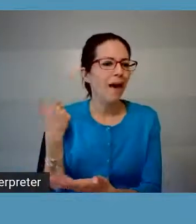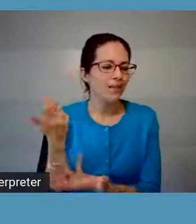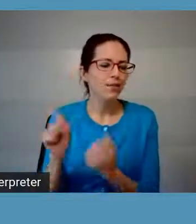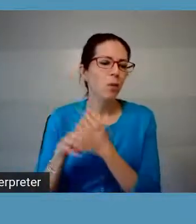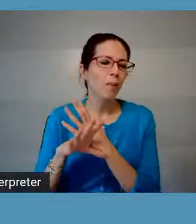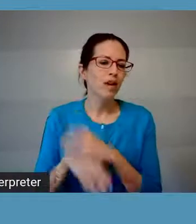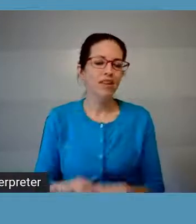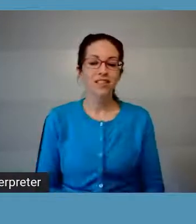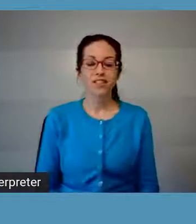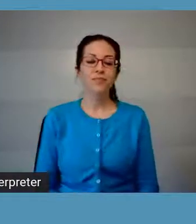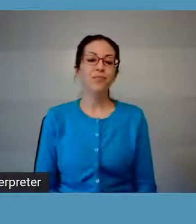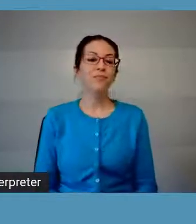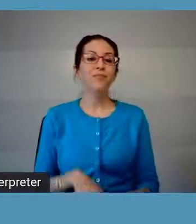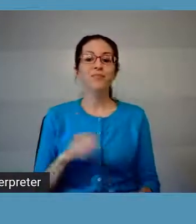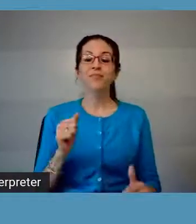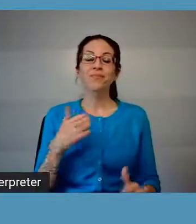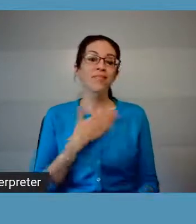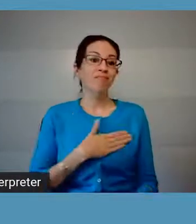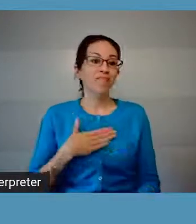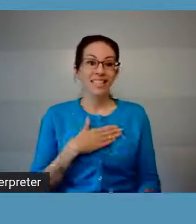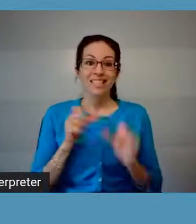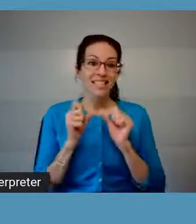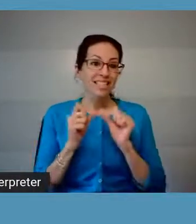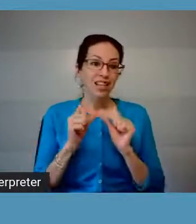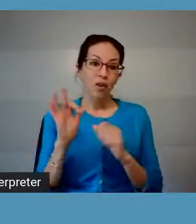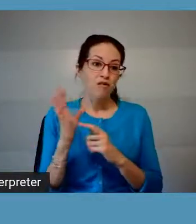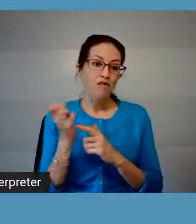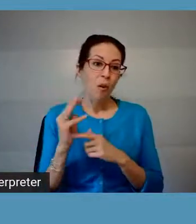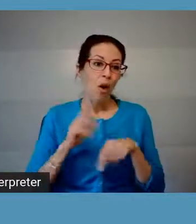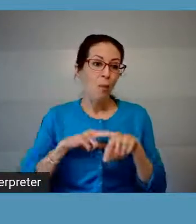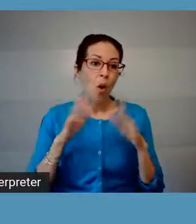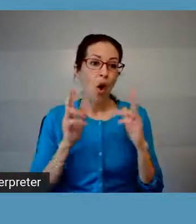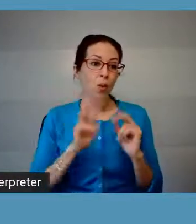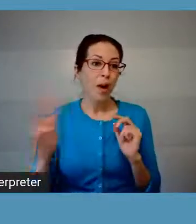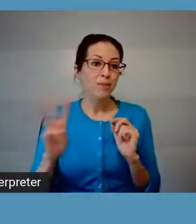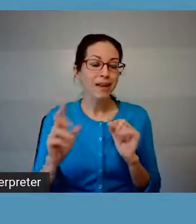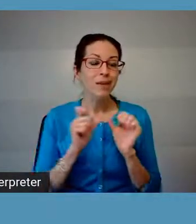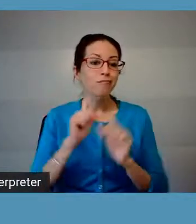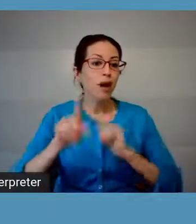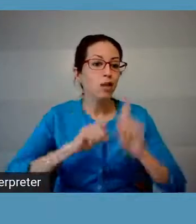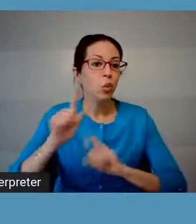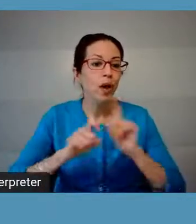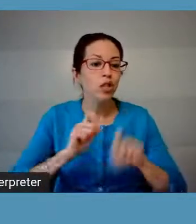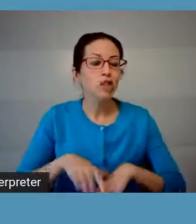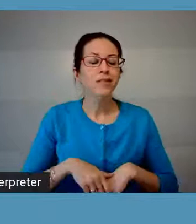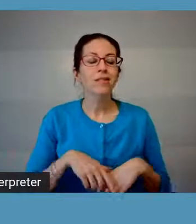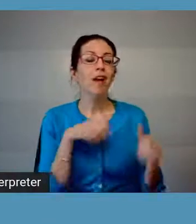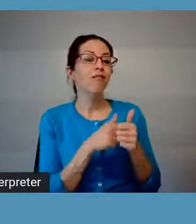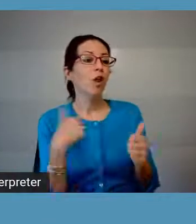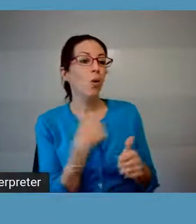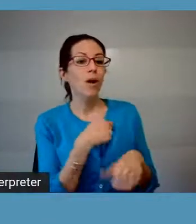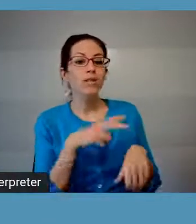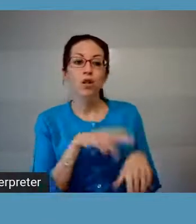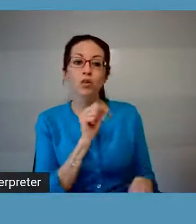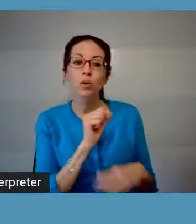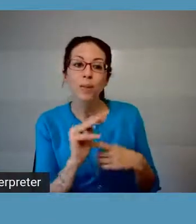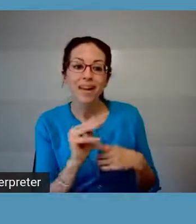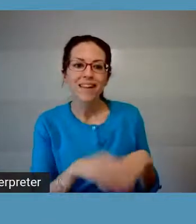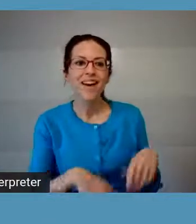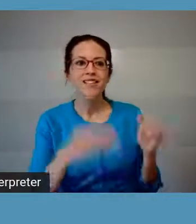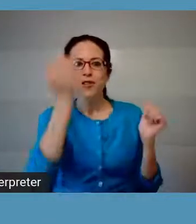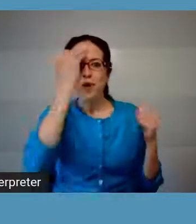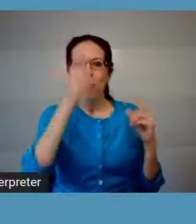website to continue to ask questions and engage with our community. Follow us on social media to stay aware of future